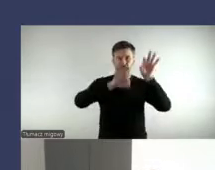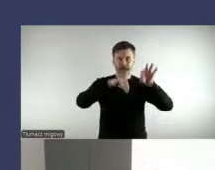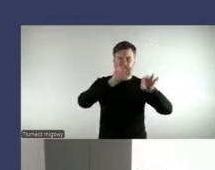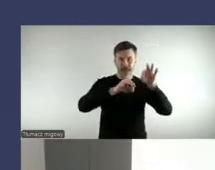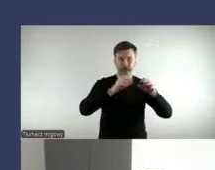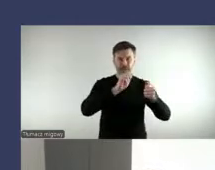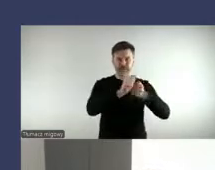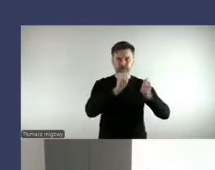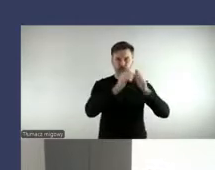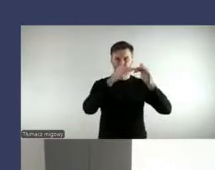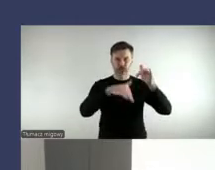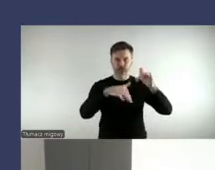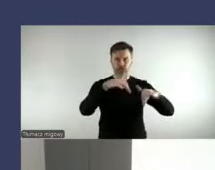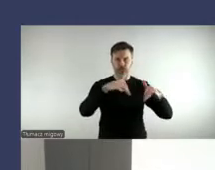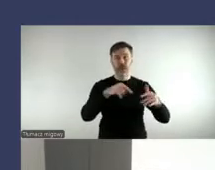hailstorm.